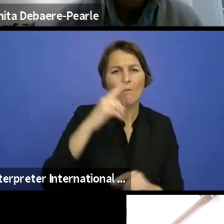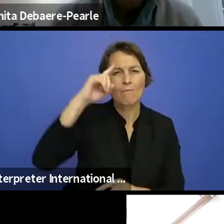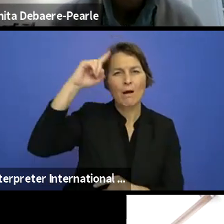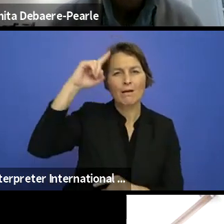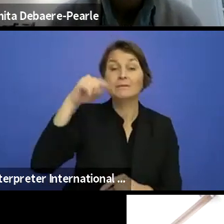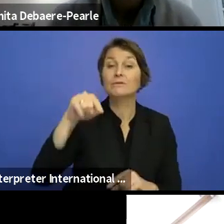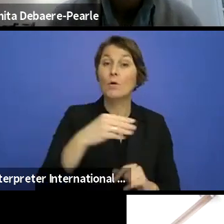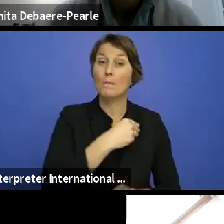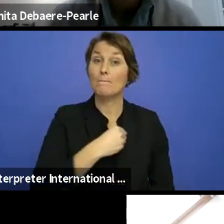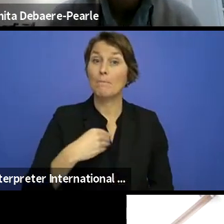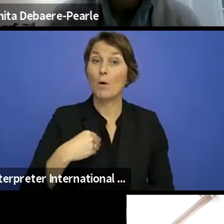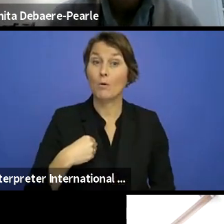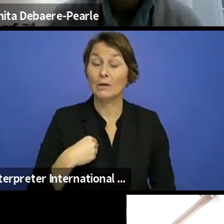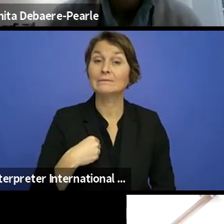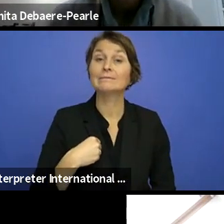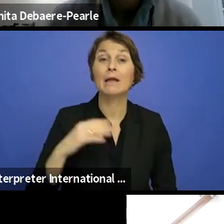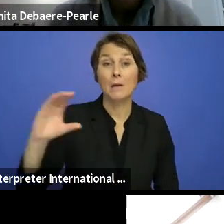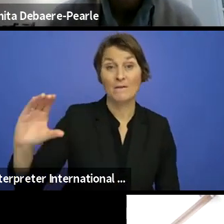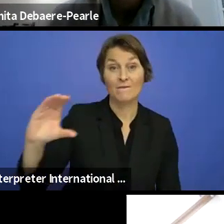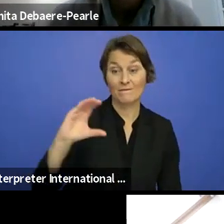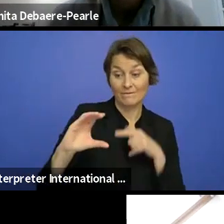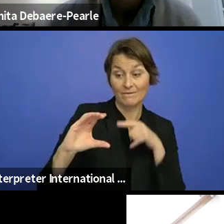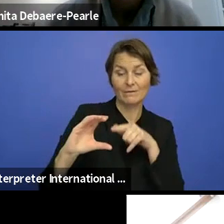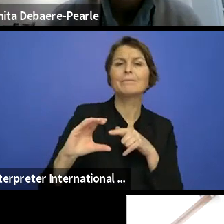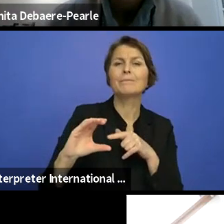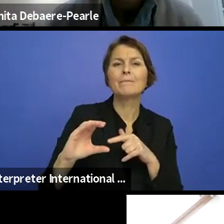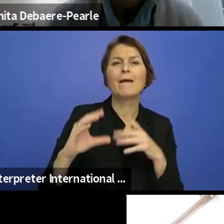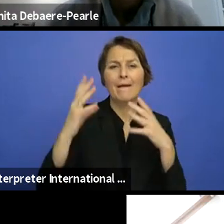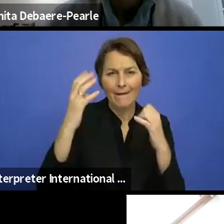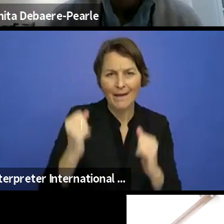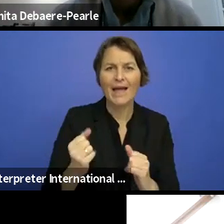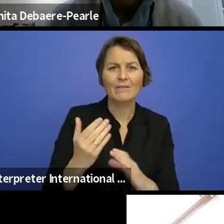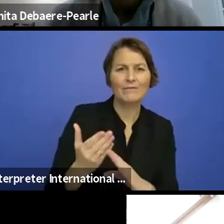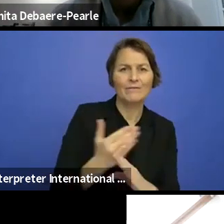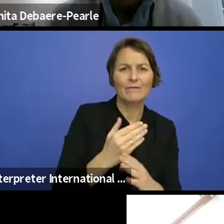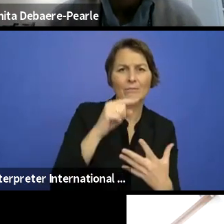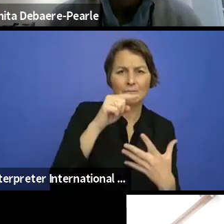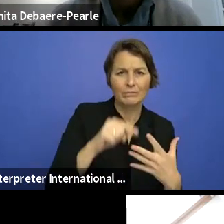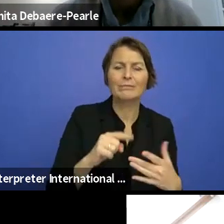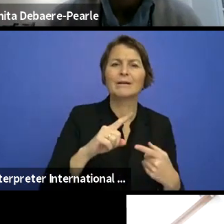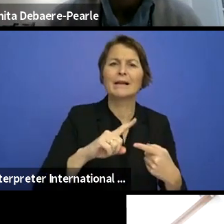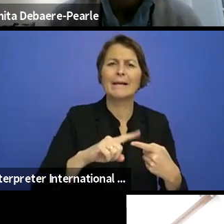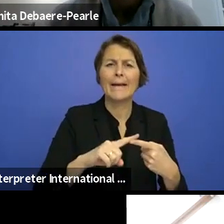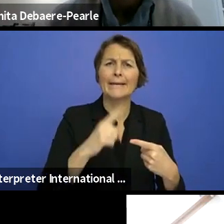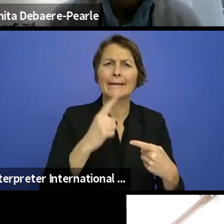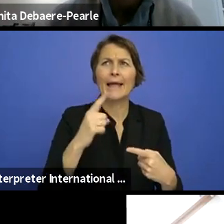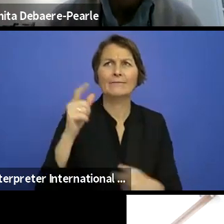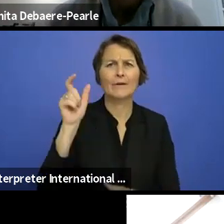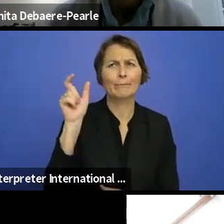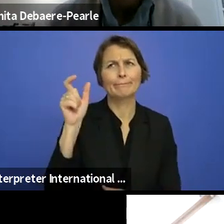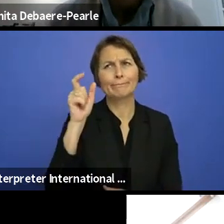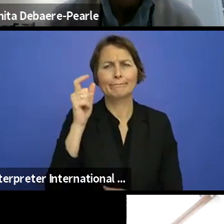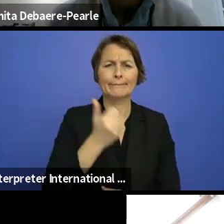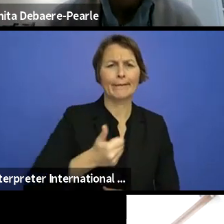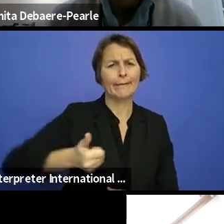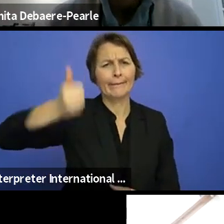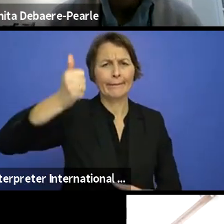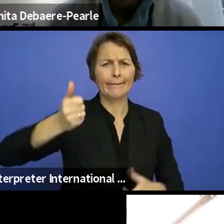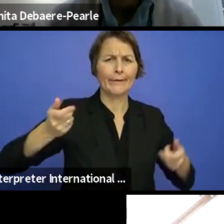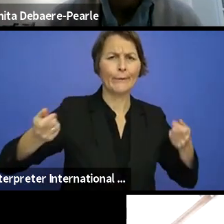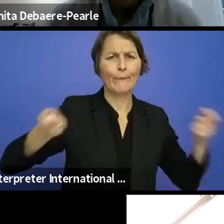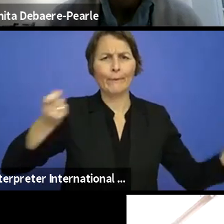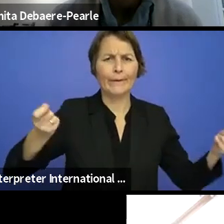only get funding if you are compliant with the trigger words state, God, nation. And if your project doesn't have anything